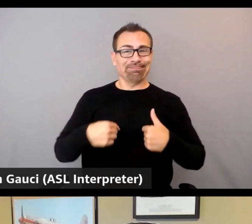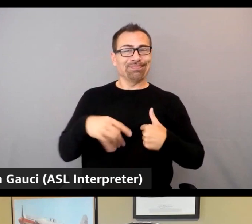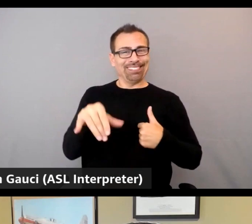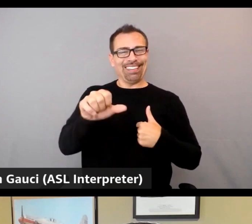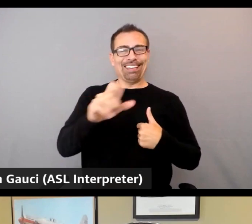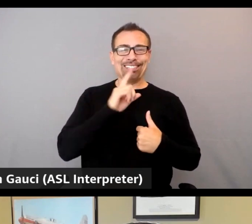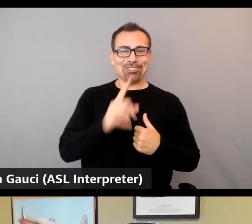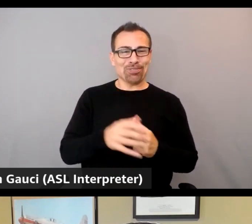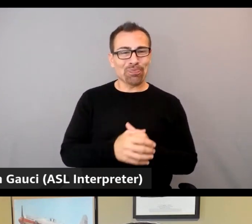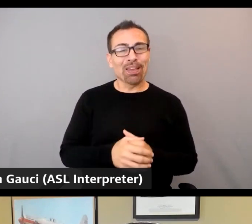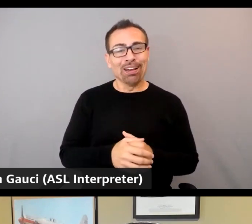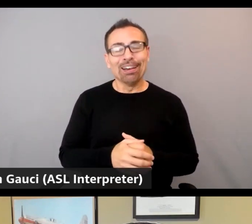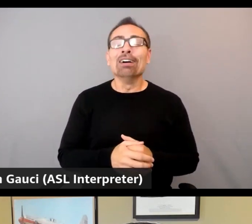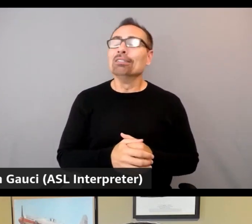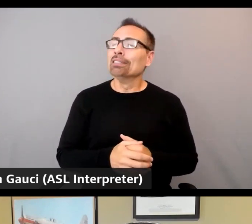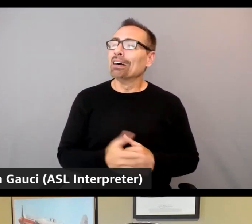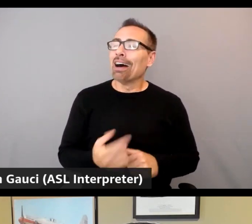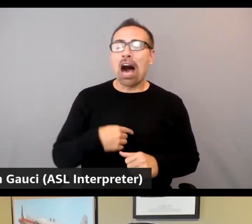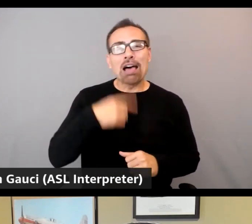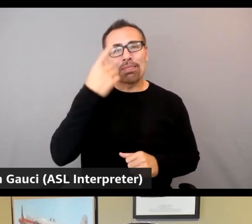Sure.